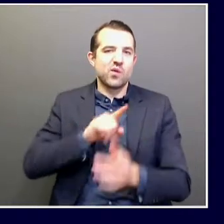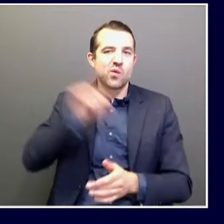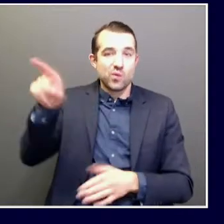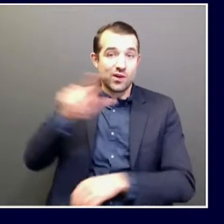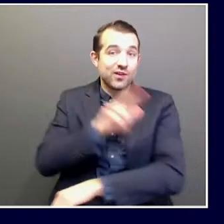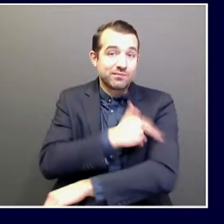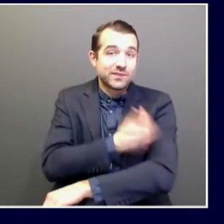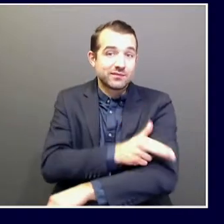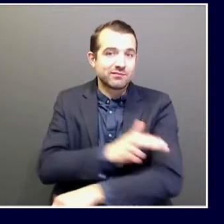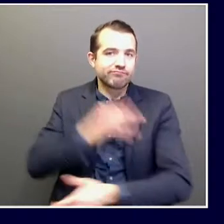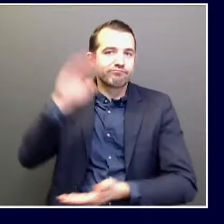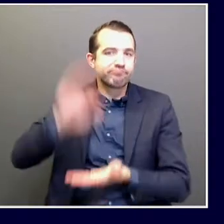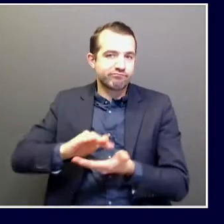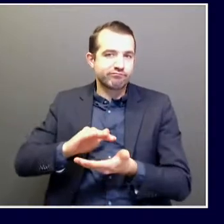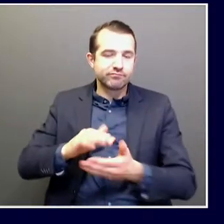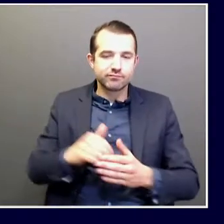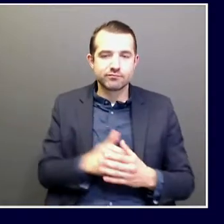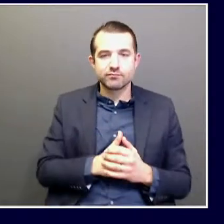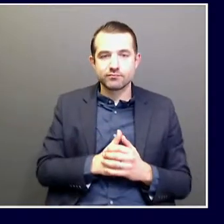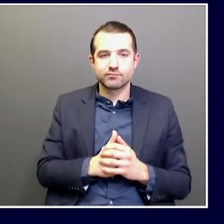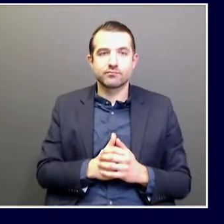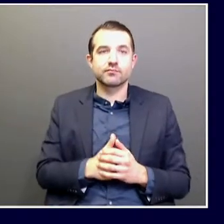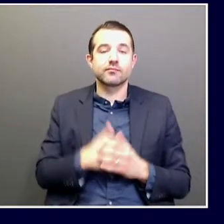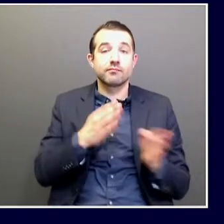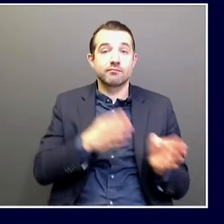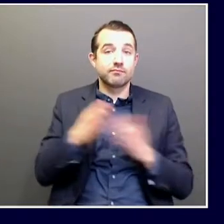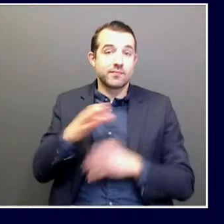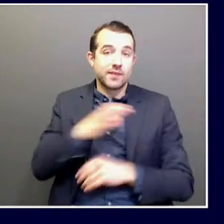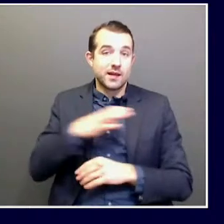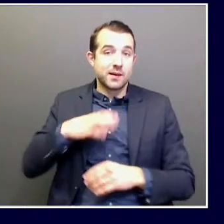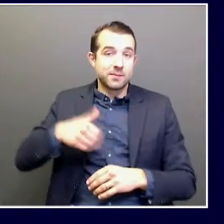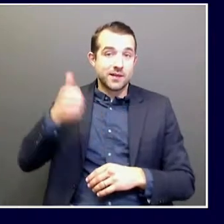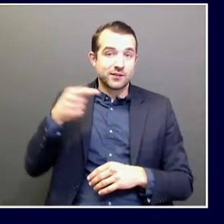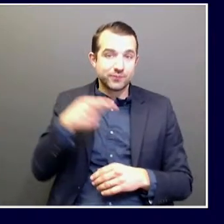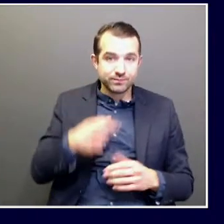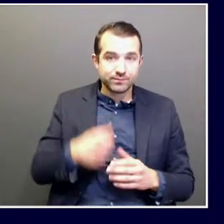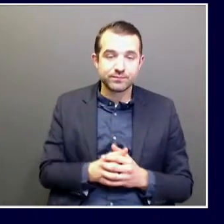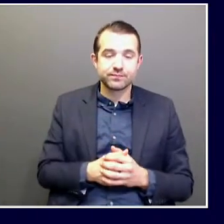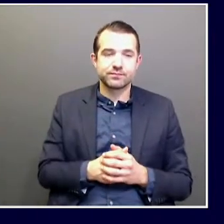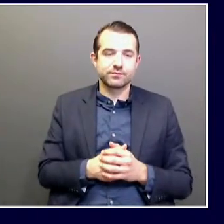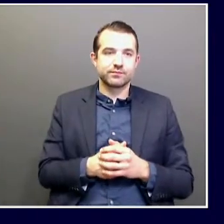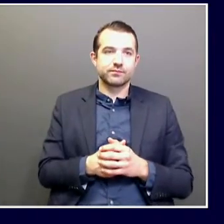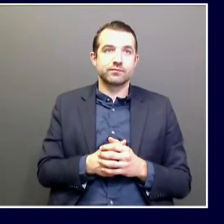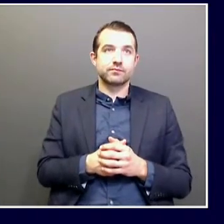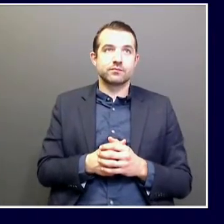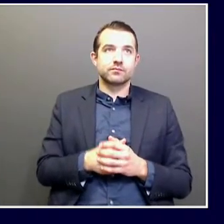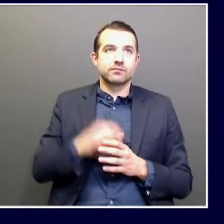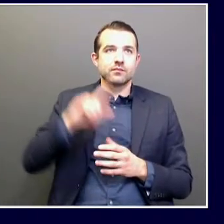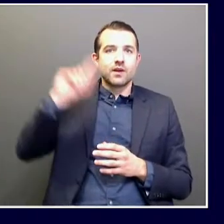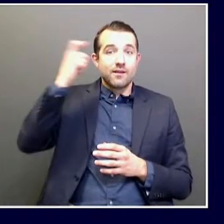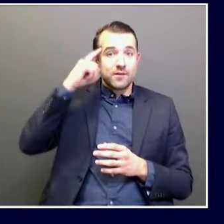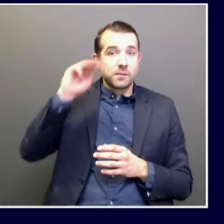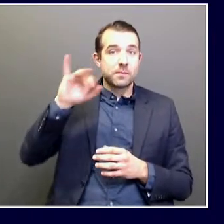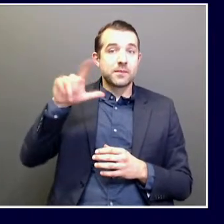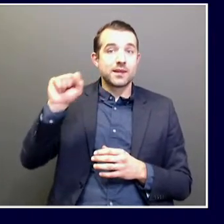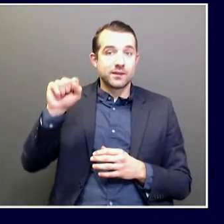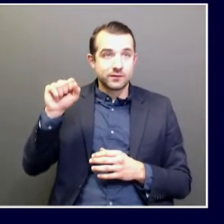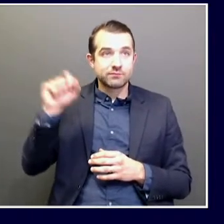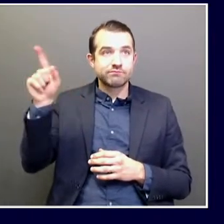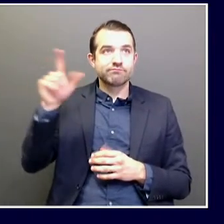Commissioner? Two more factoids. One is, as Governor Mills noted the anniversary yesterday, we